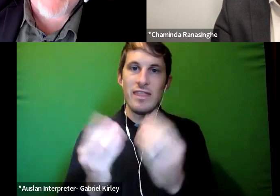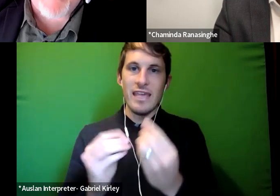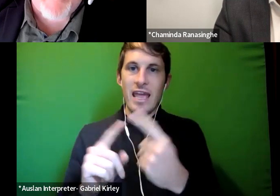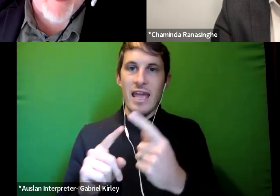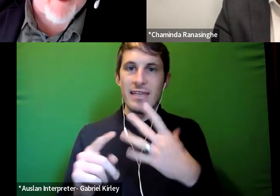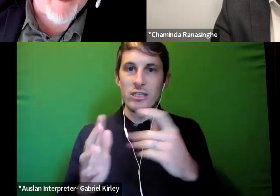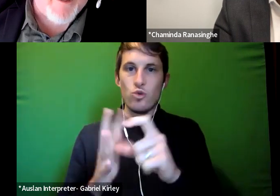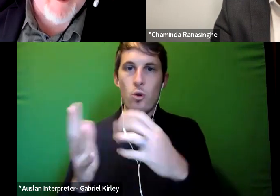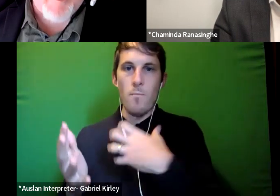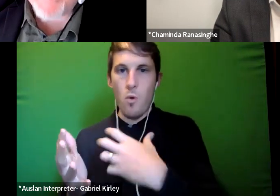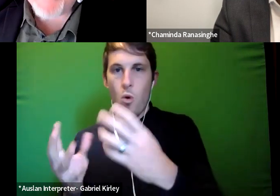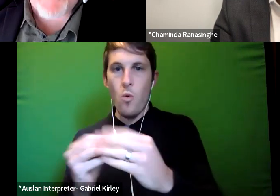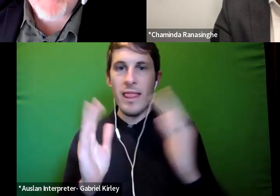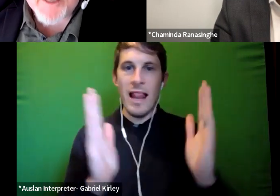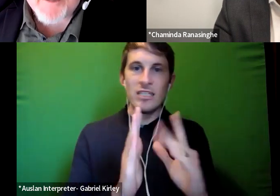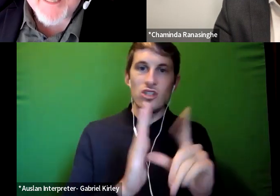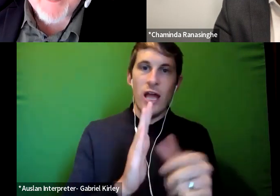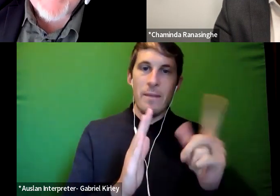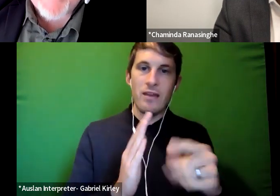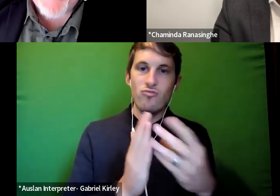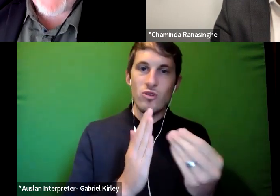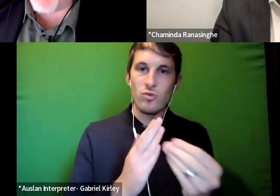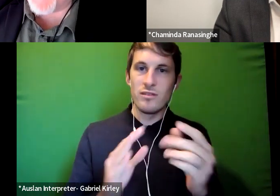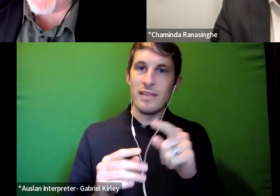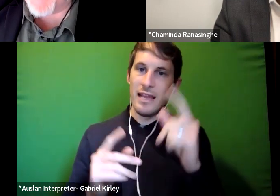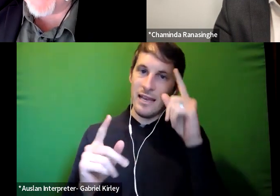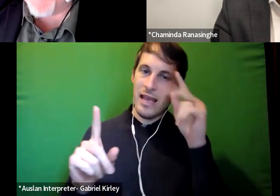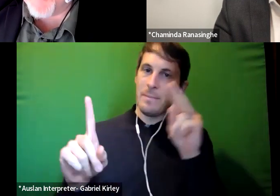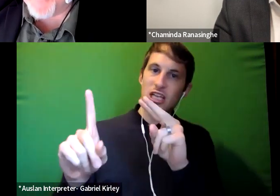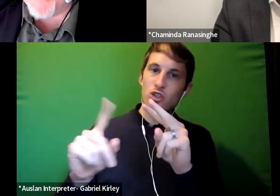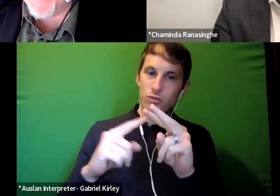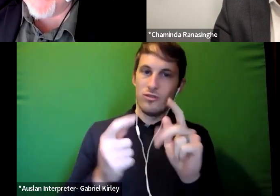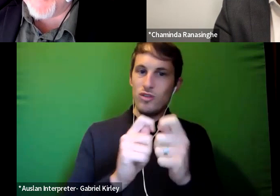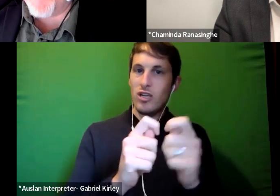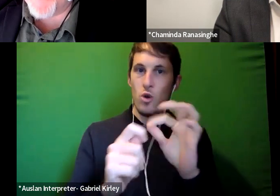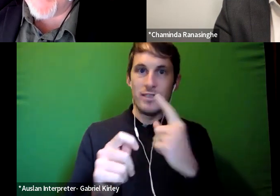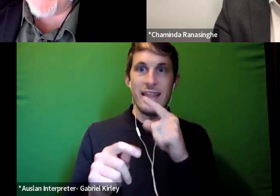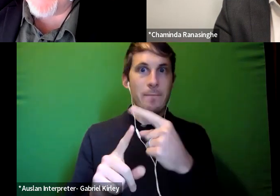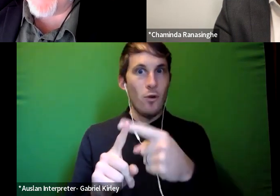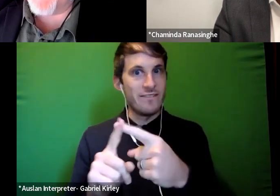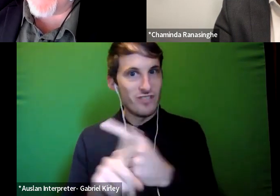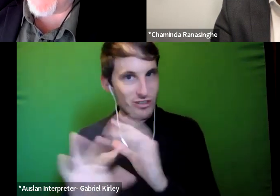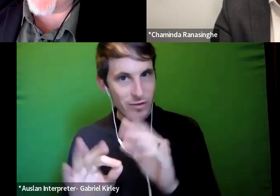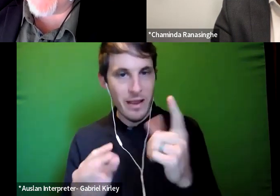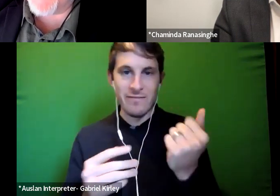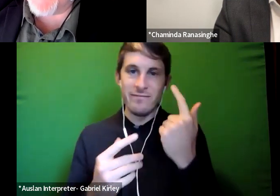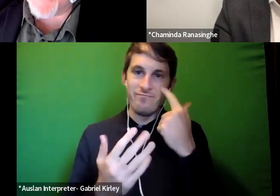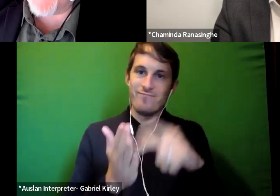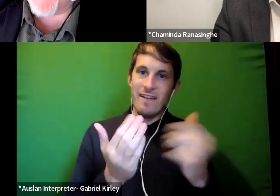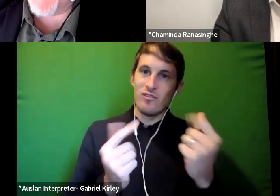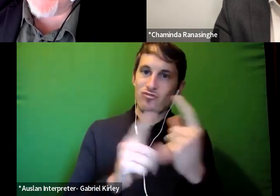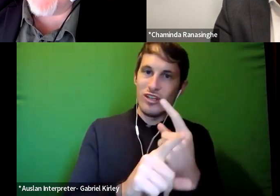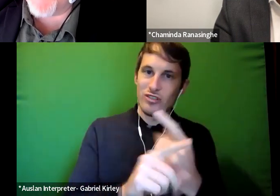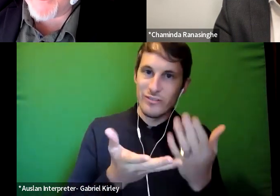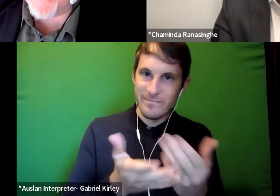more with less time and resources. I'm not saying these are all positive things. This is how I kind of see the environment. And I think we're very much stuck in the